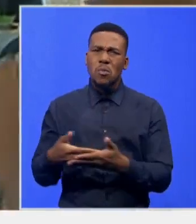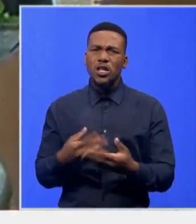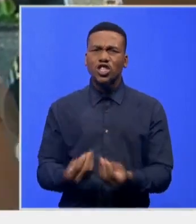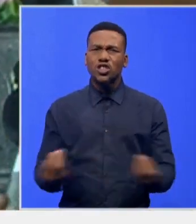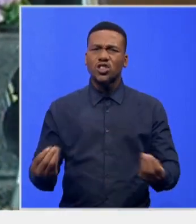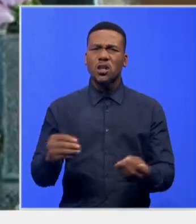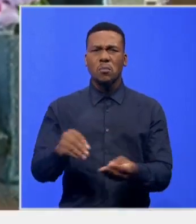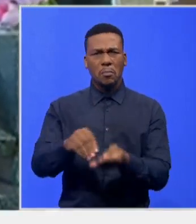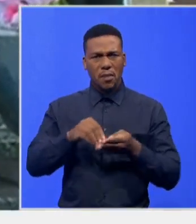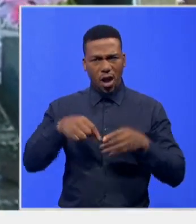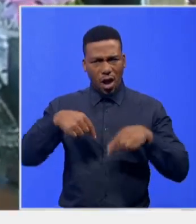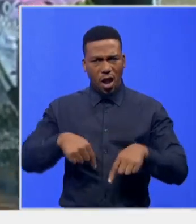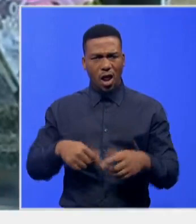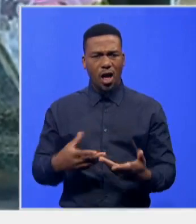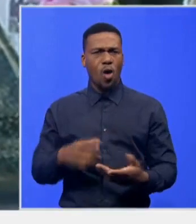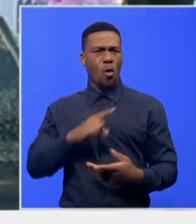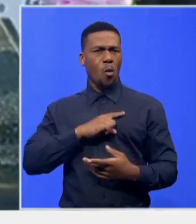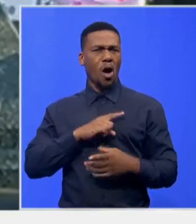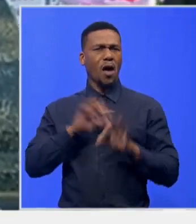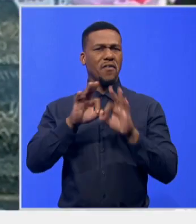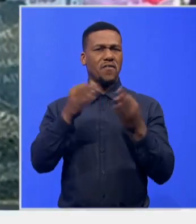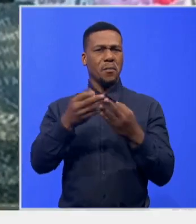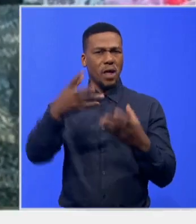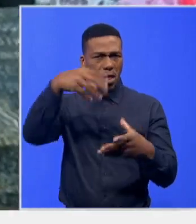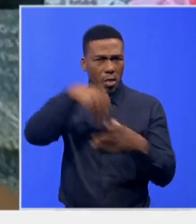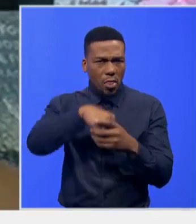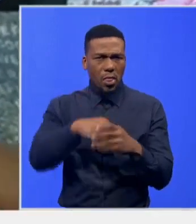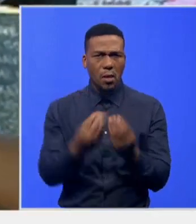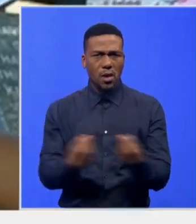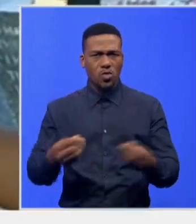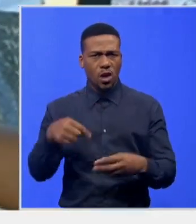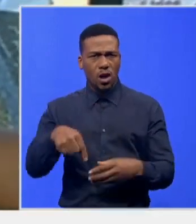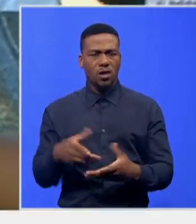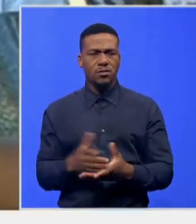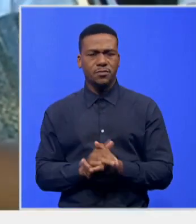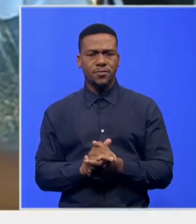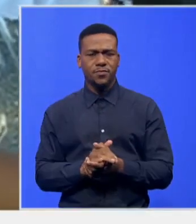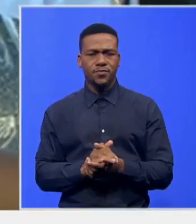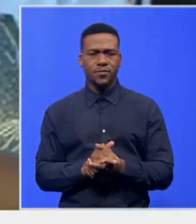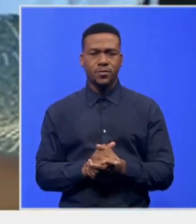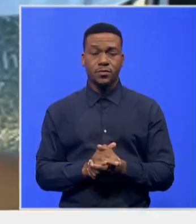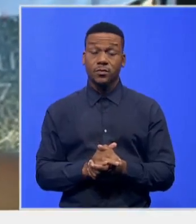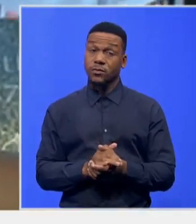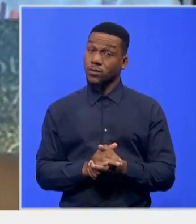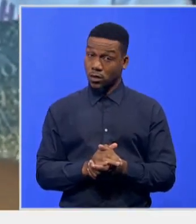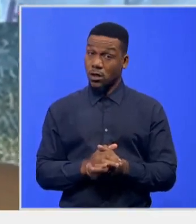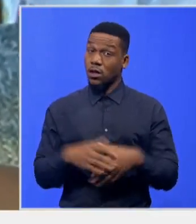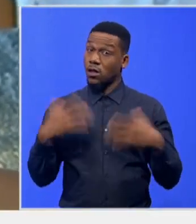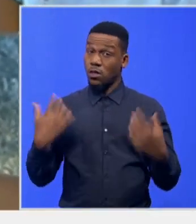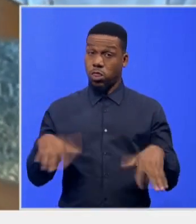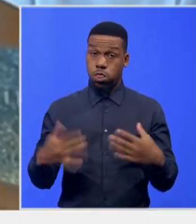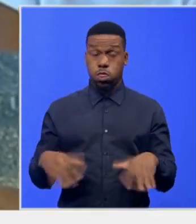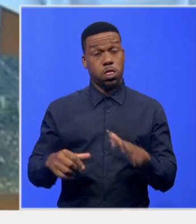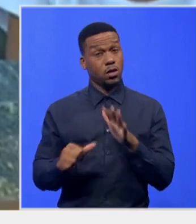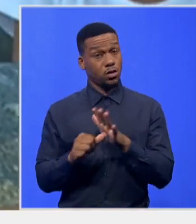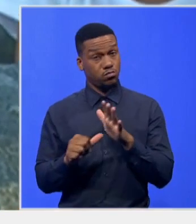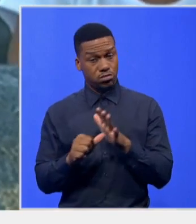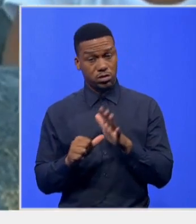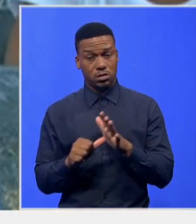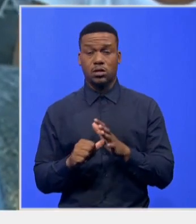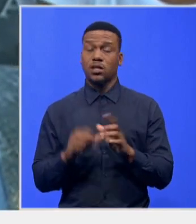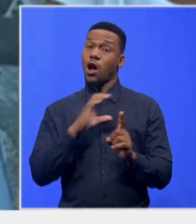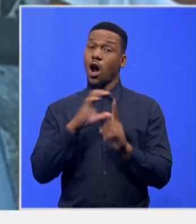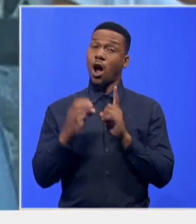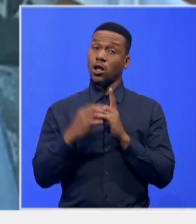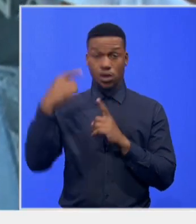for young minors to also participate in this ritual? It's very important. It's for our cultural